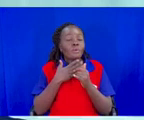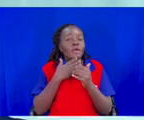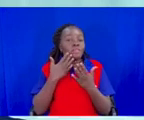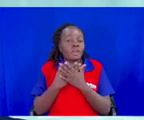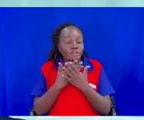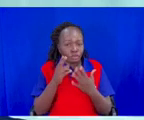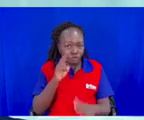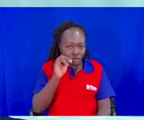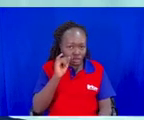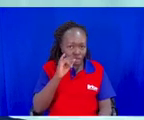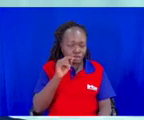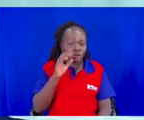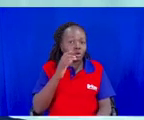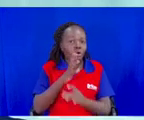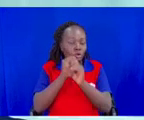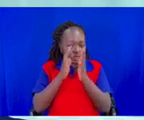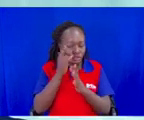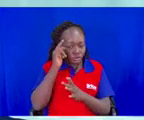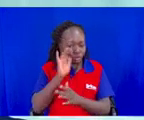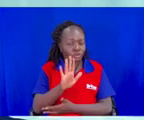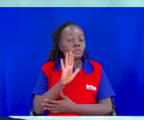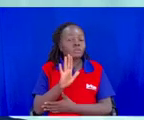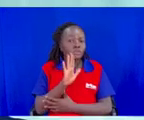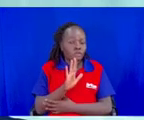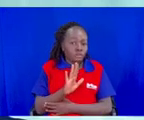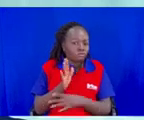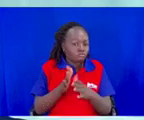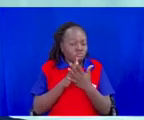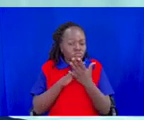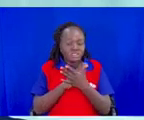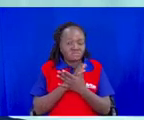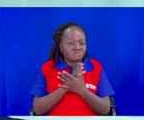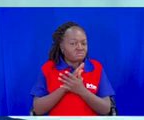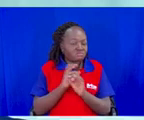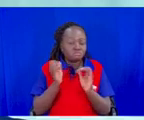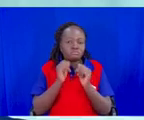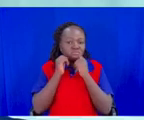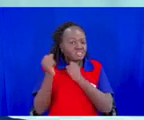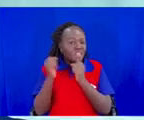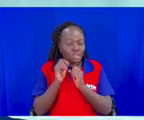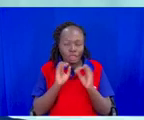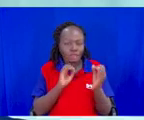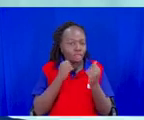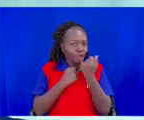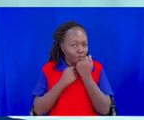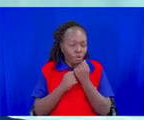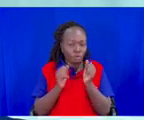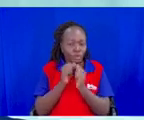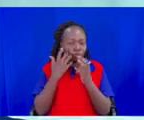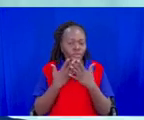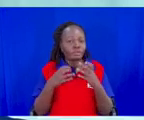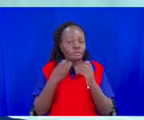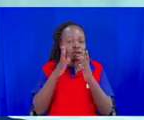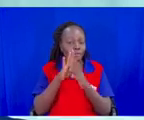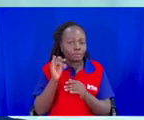unit holders, for your unwavering support in patronizing the products provided by